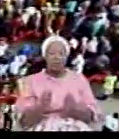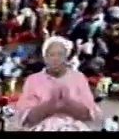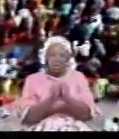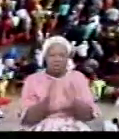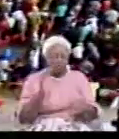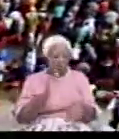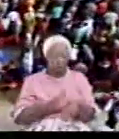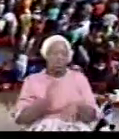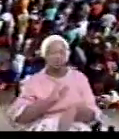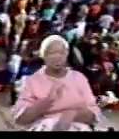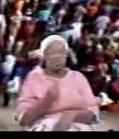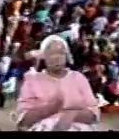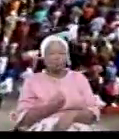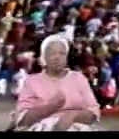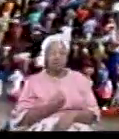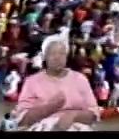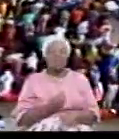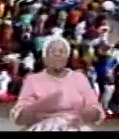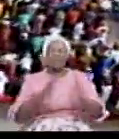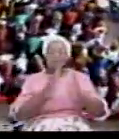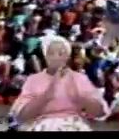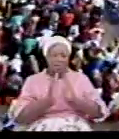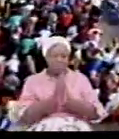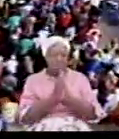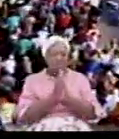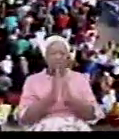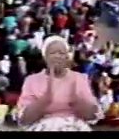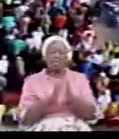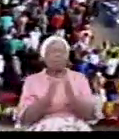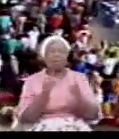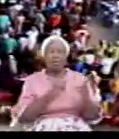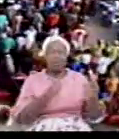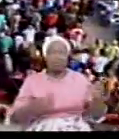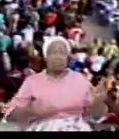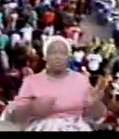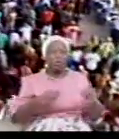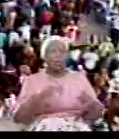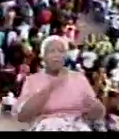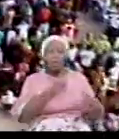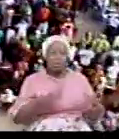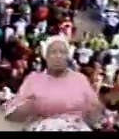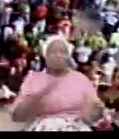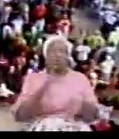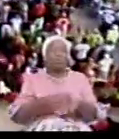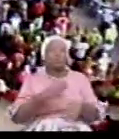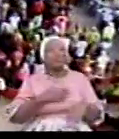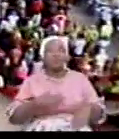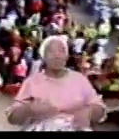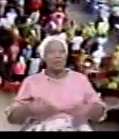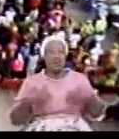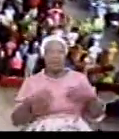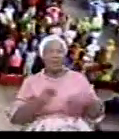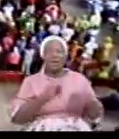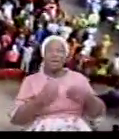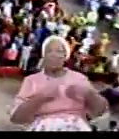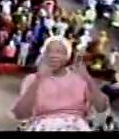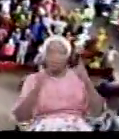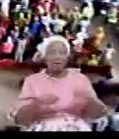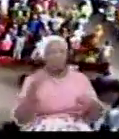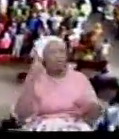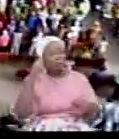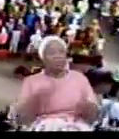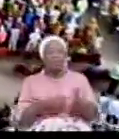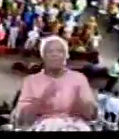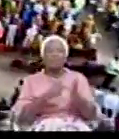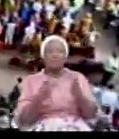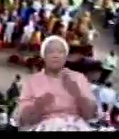us by. This is our time. This is our day. It must not pass us by. It